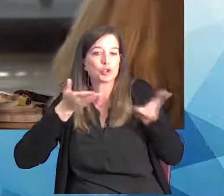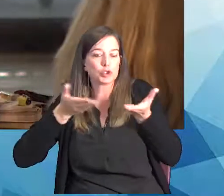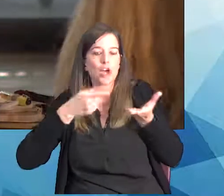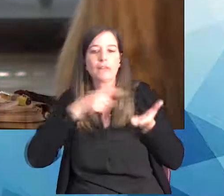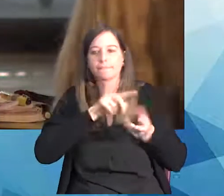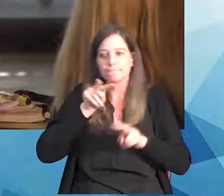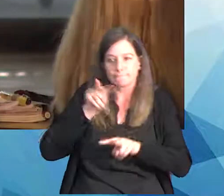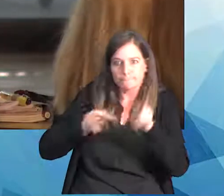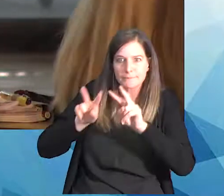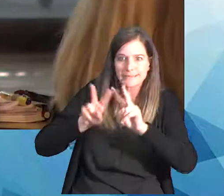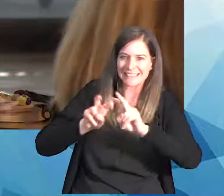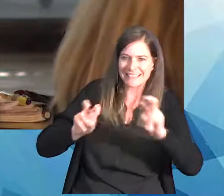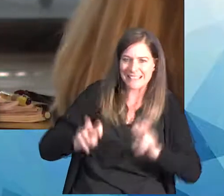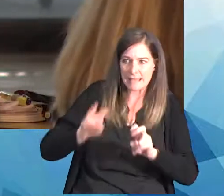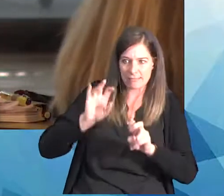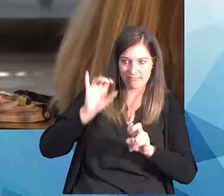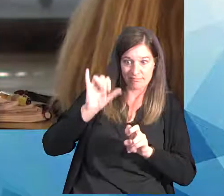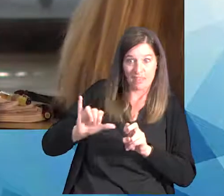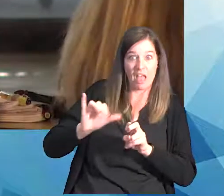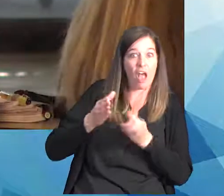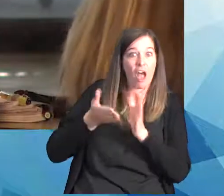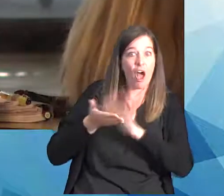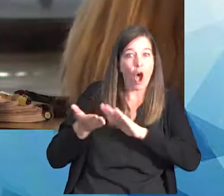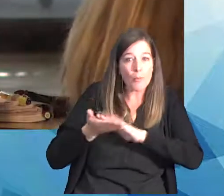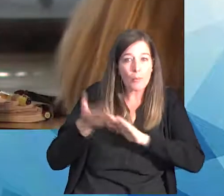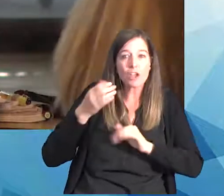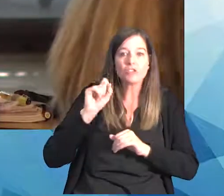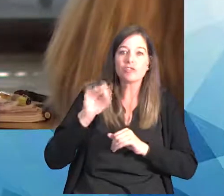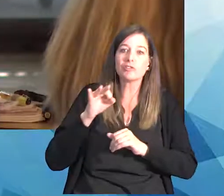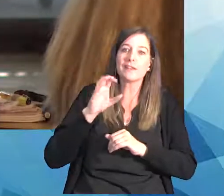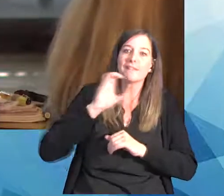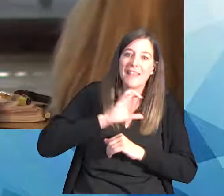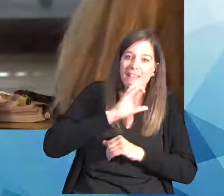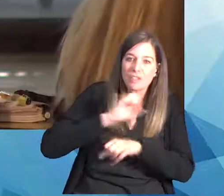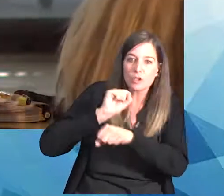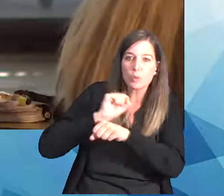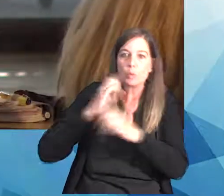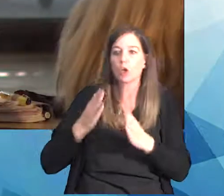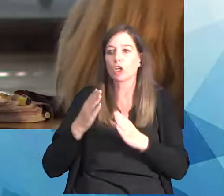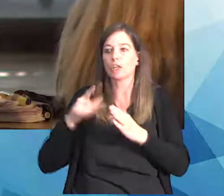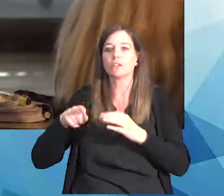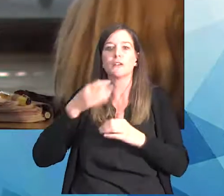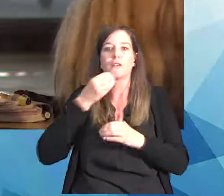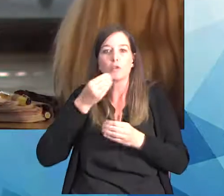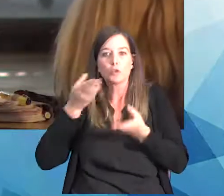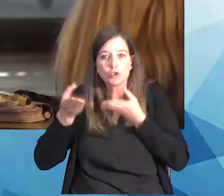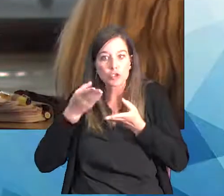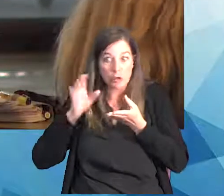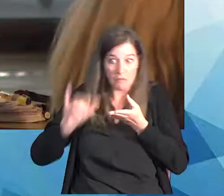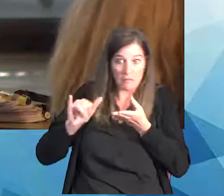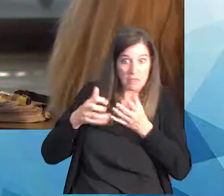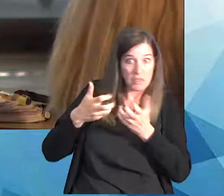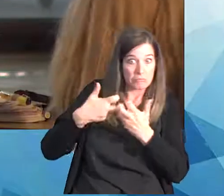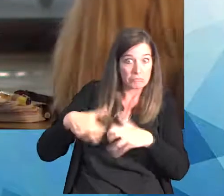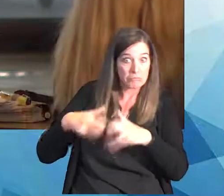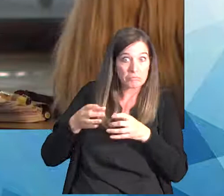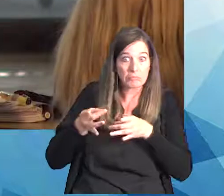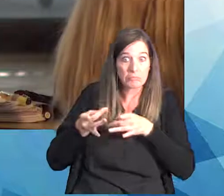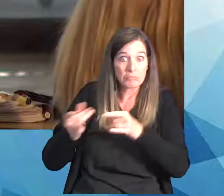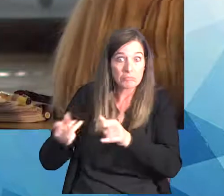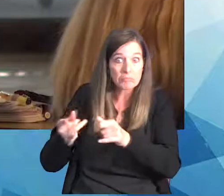services operations, and in a few minutes you'll hear more about that from Albert under agenda item